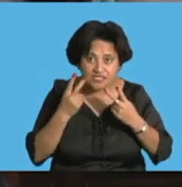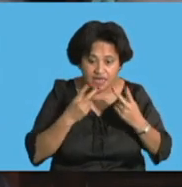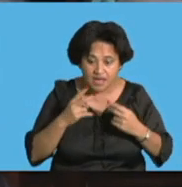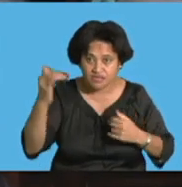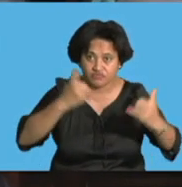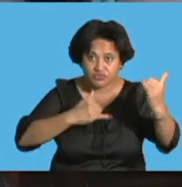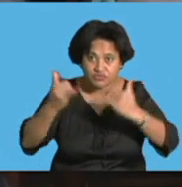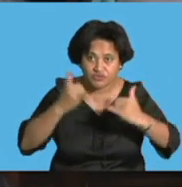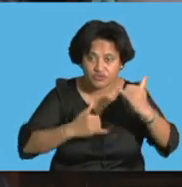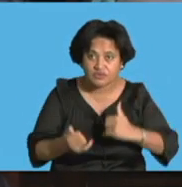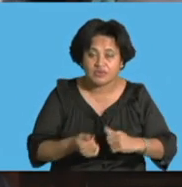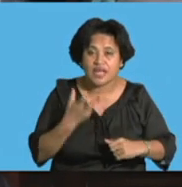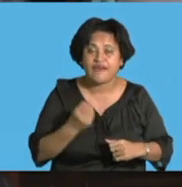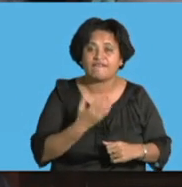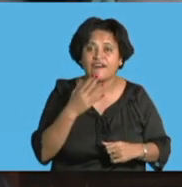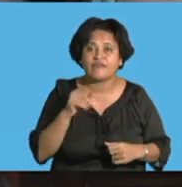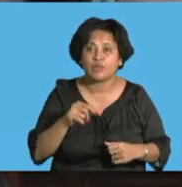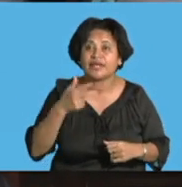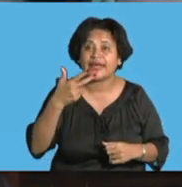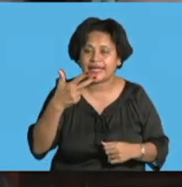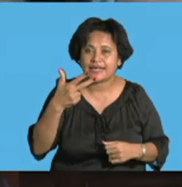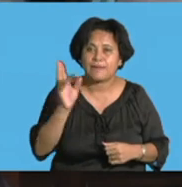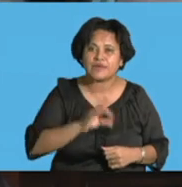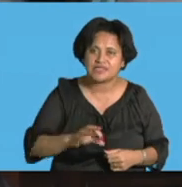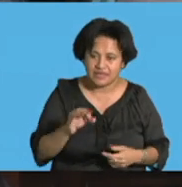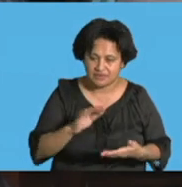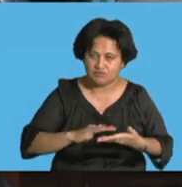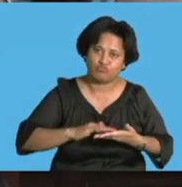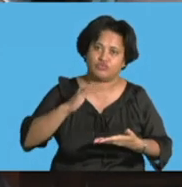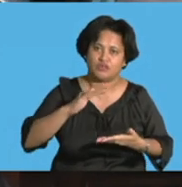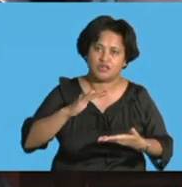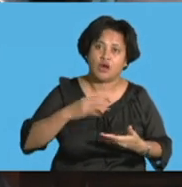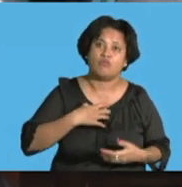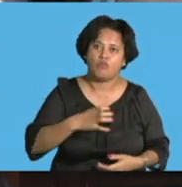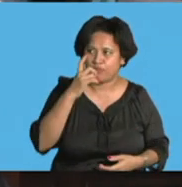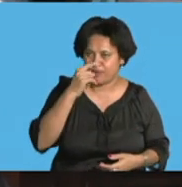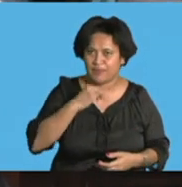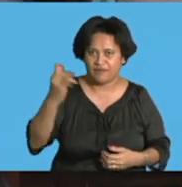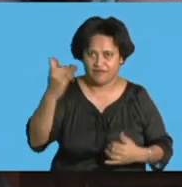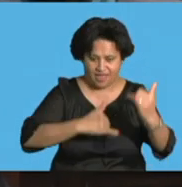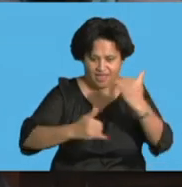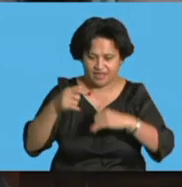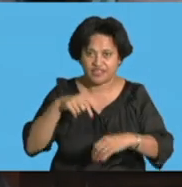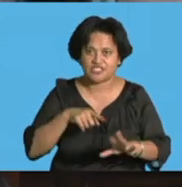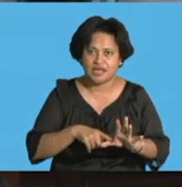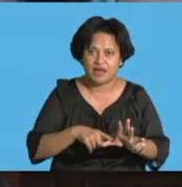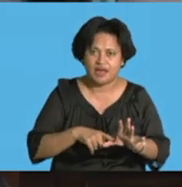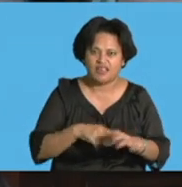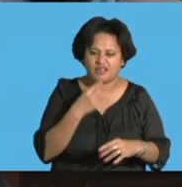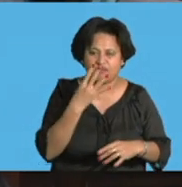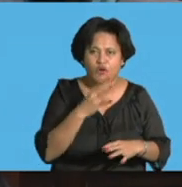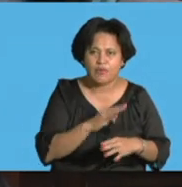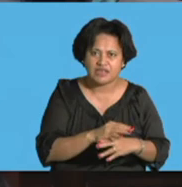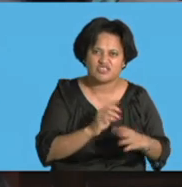a 5.8% increase compared to the same period last year. In this quarter, we have recorded earnings